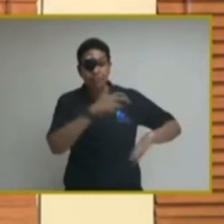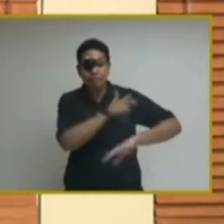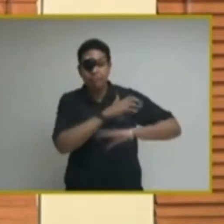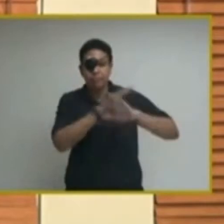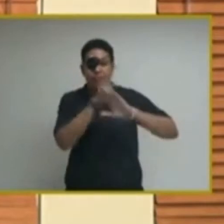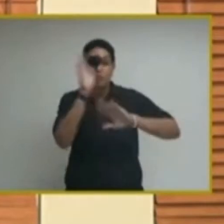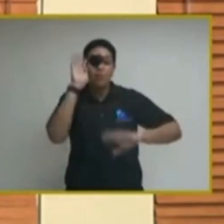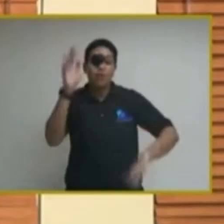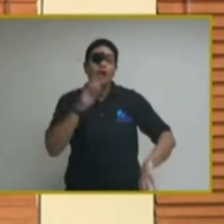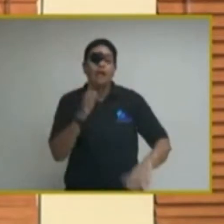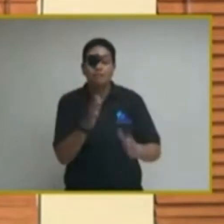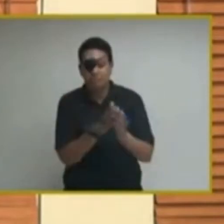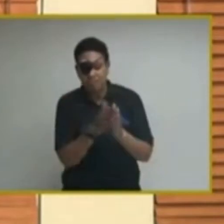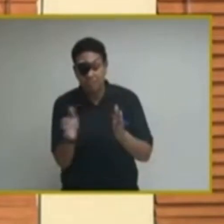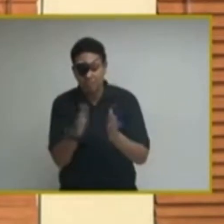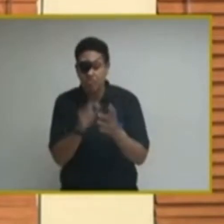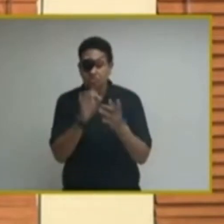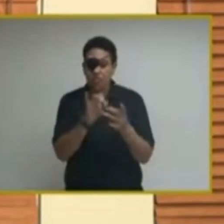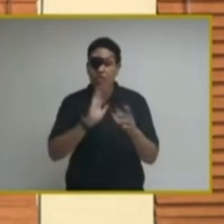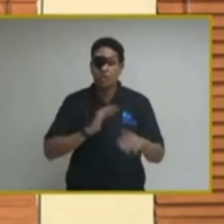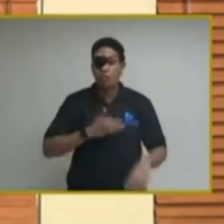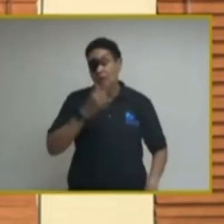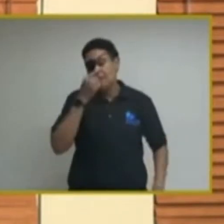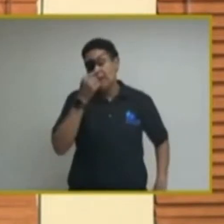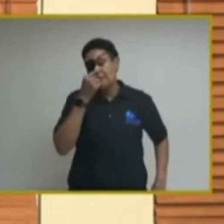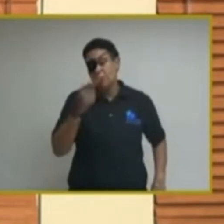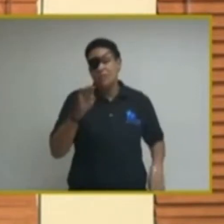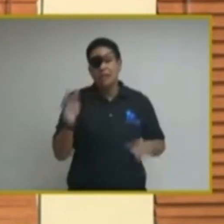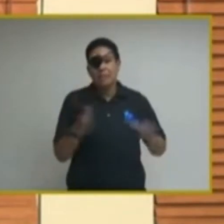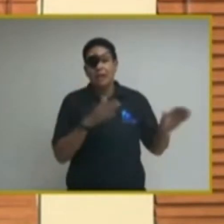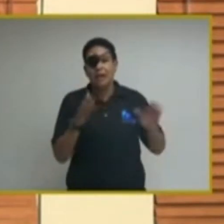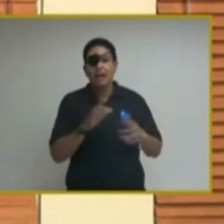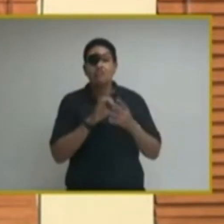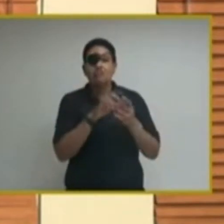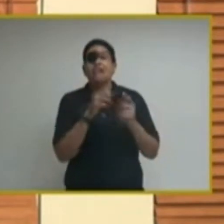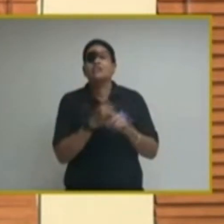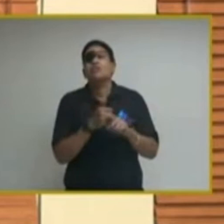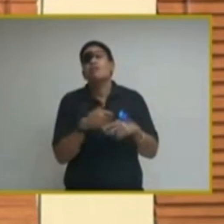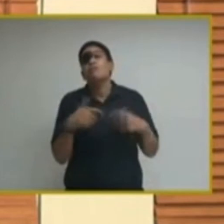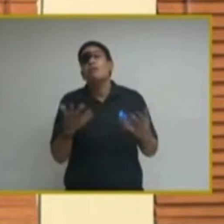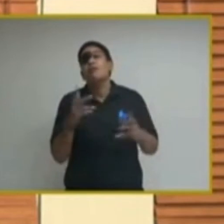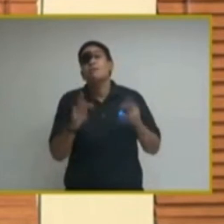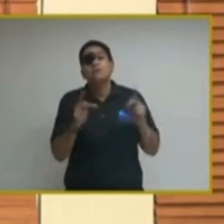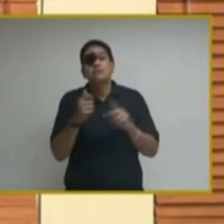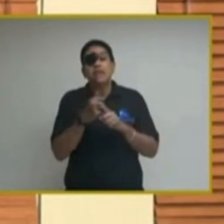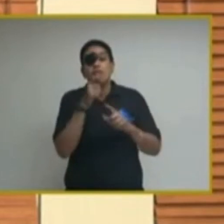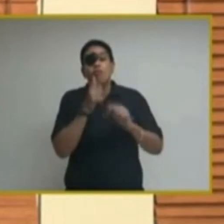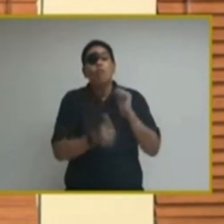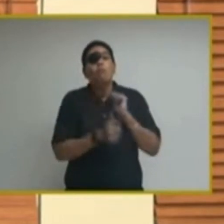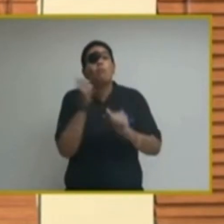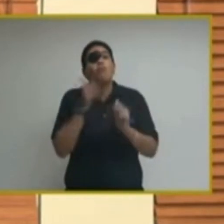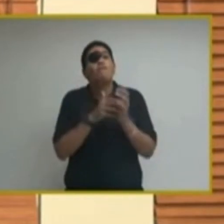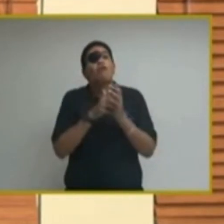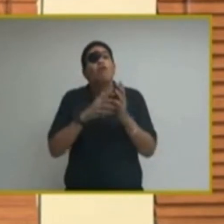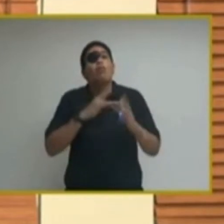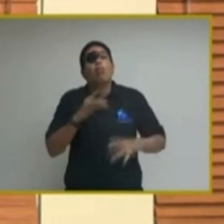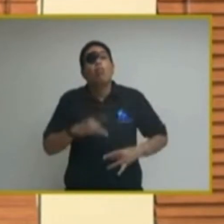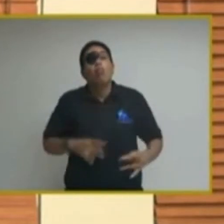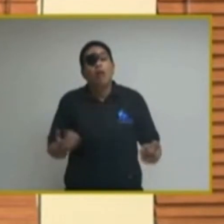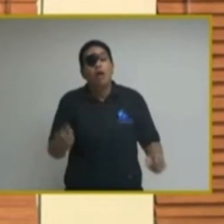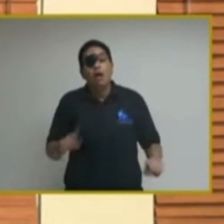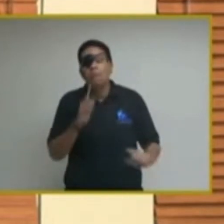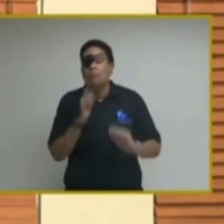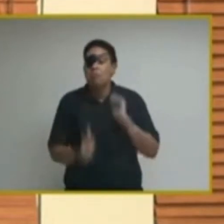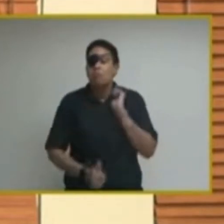to be along the lines of our influenza plan in terms of the persons that are most vulnerable and most